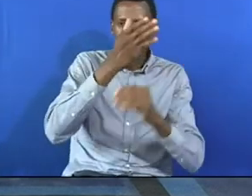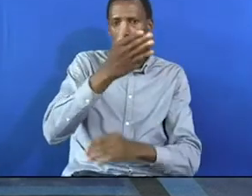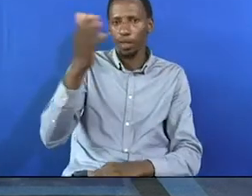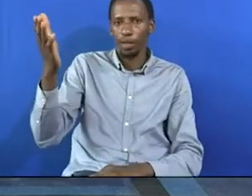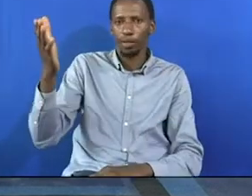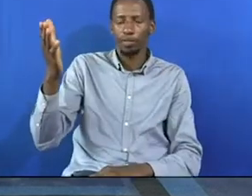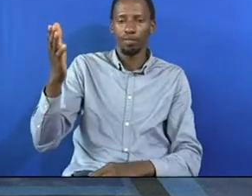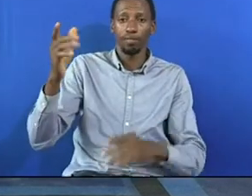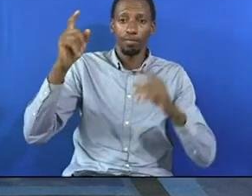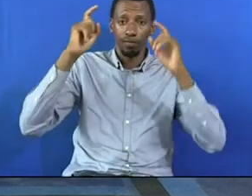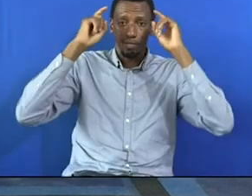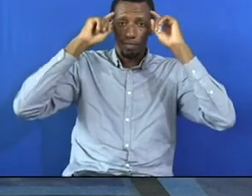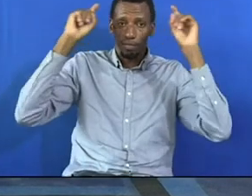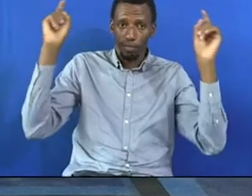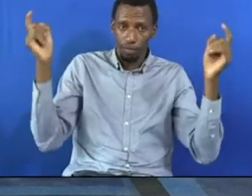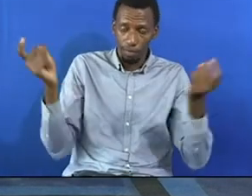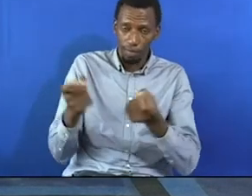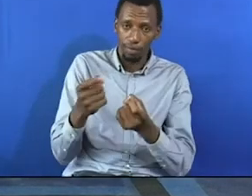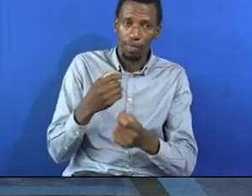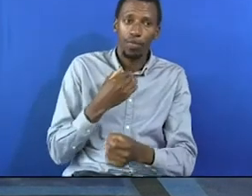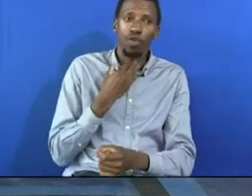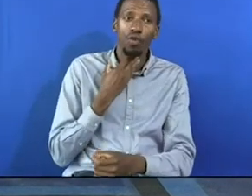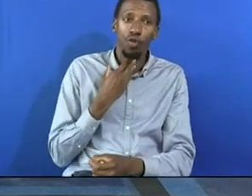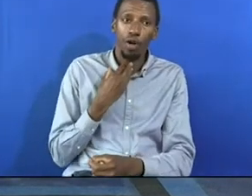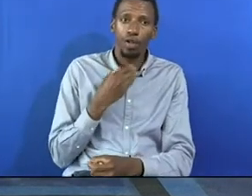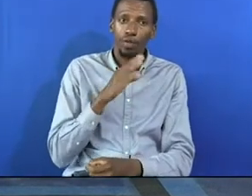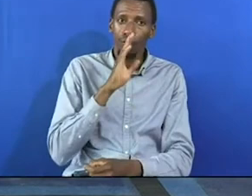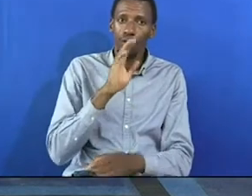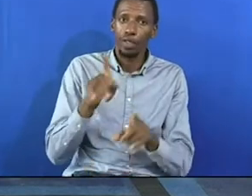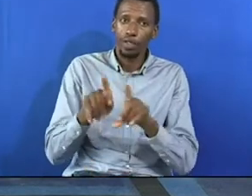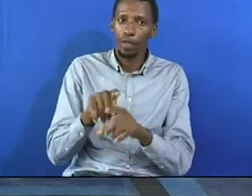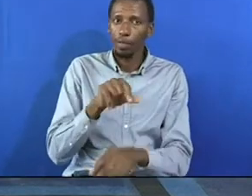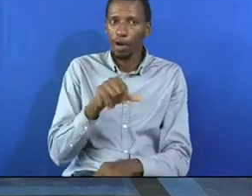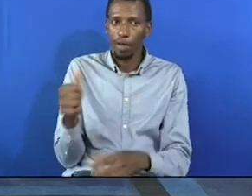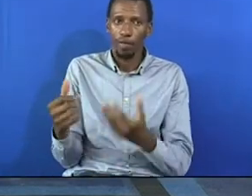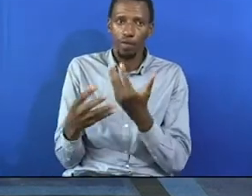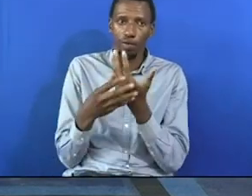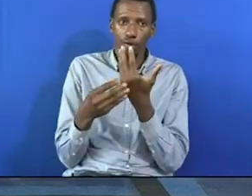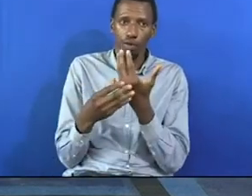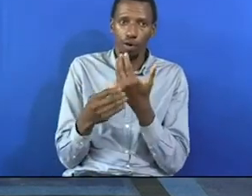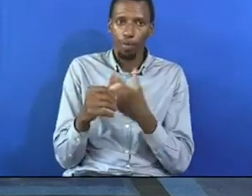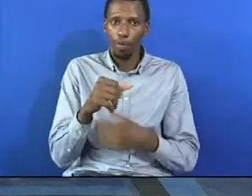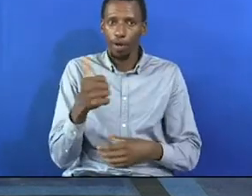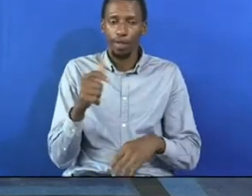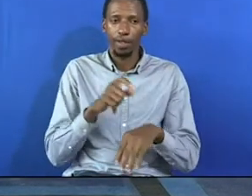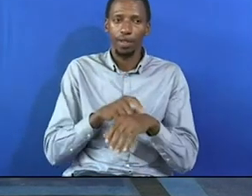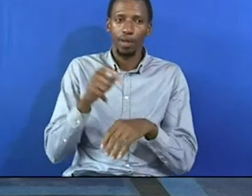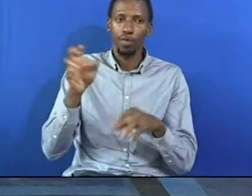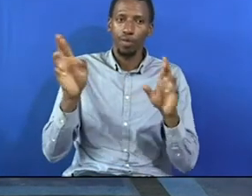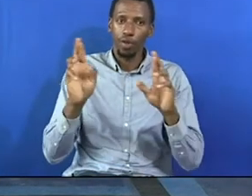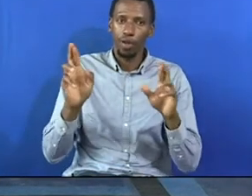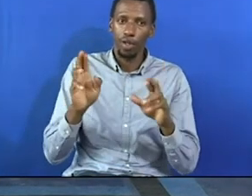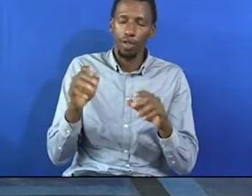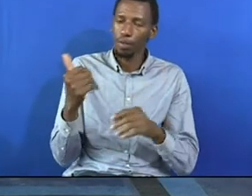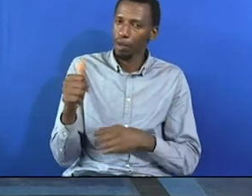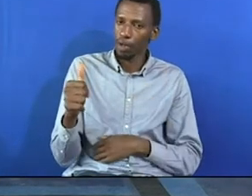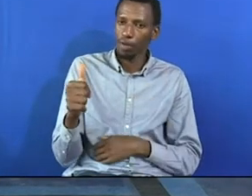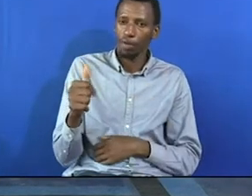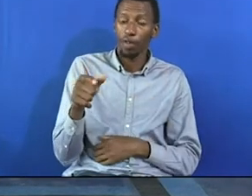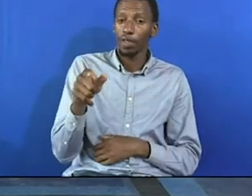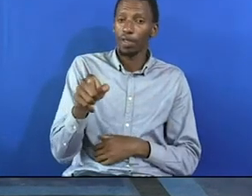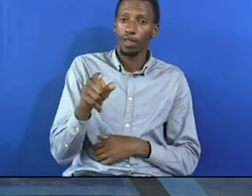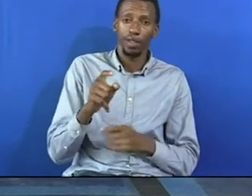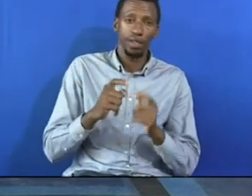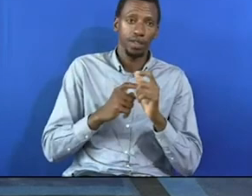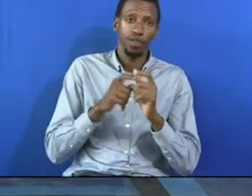urge to be like others, to imitate others when you are not ready, you need a gift from God.